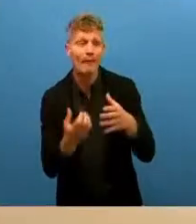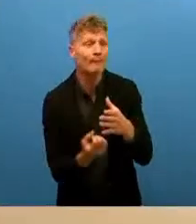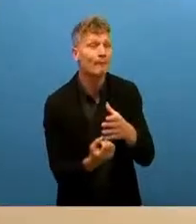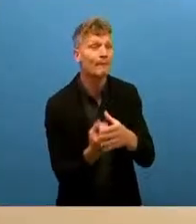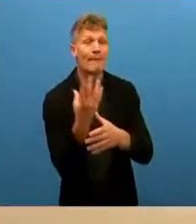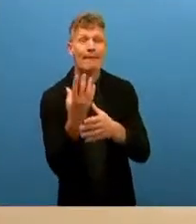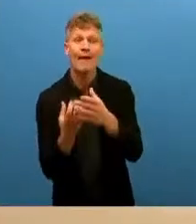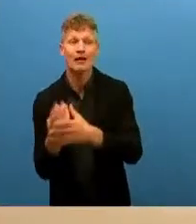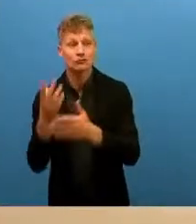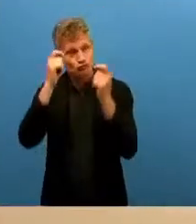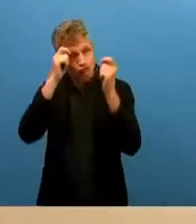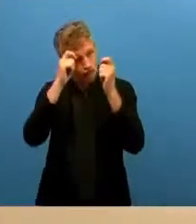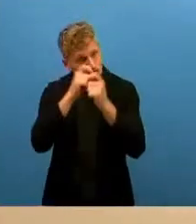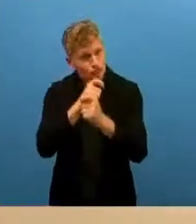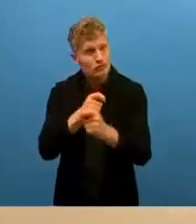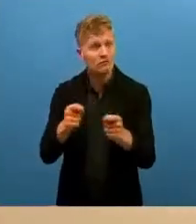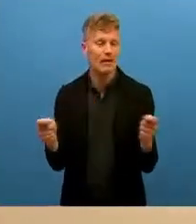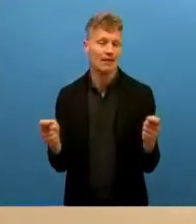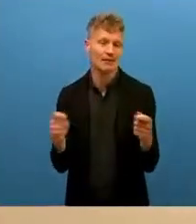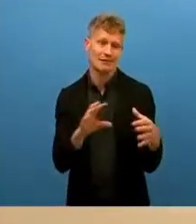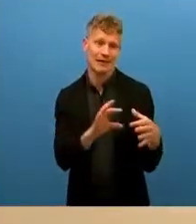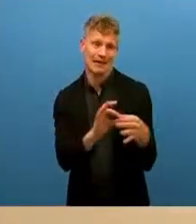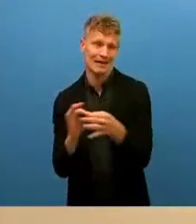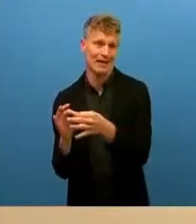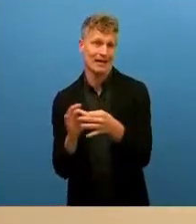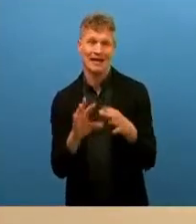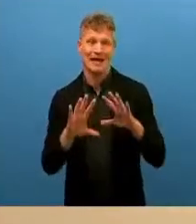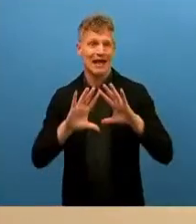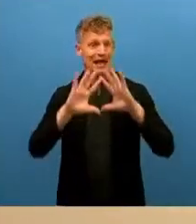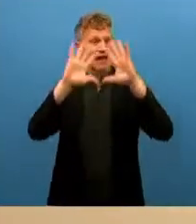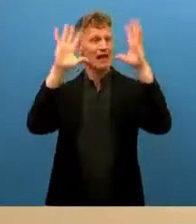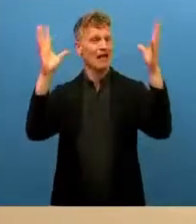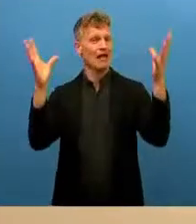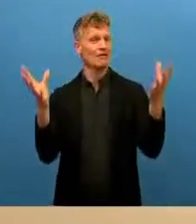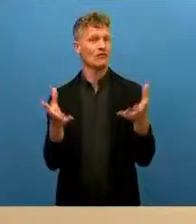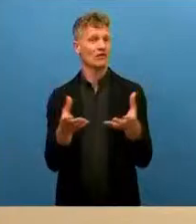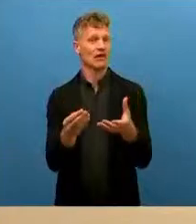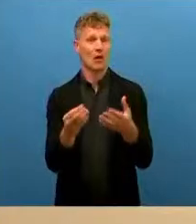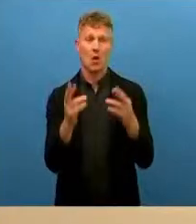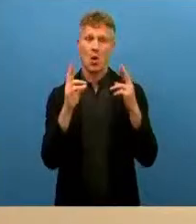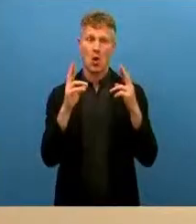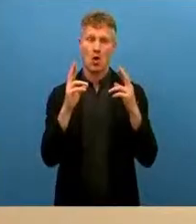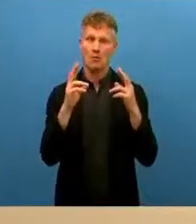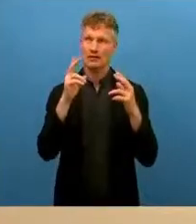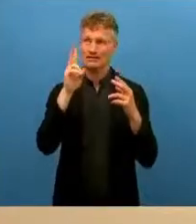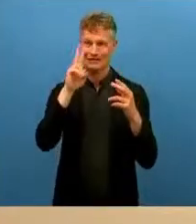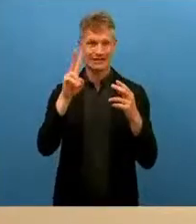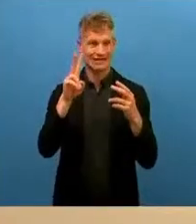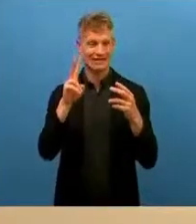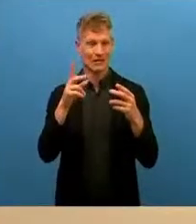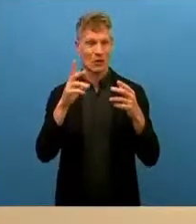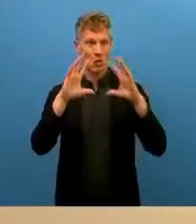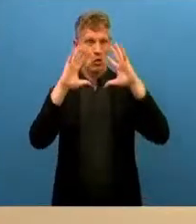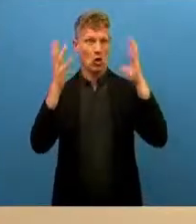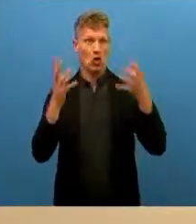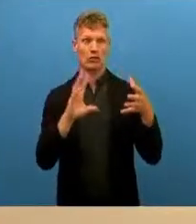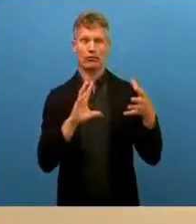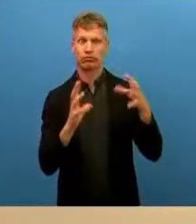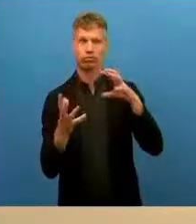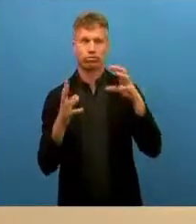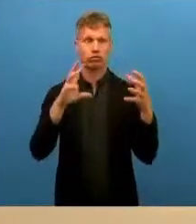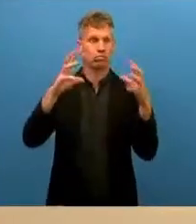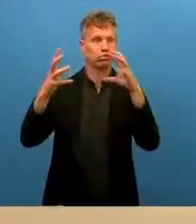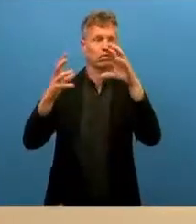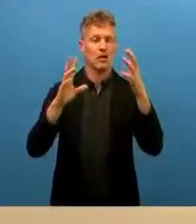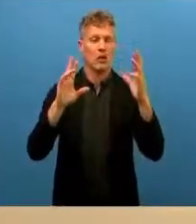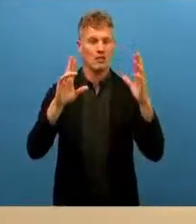and relation to everything that might be the guiding light in such difficult times for humanity. We have to